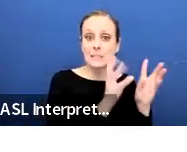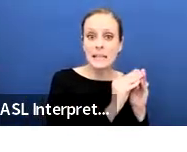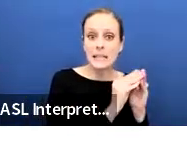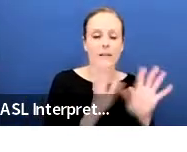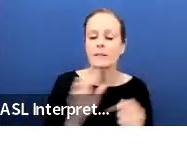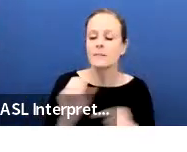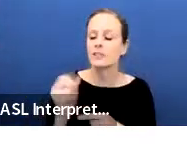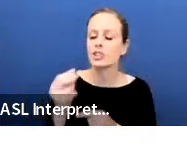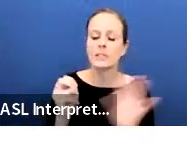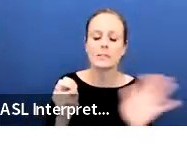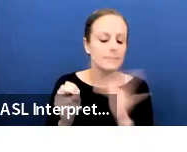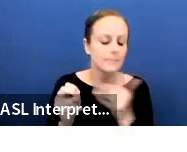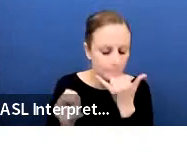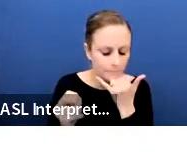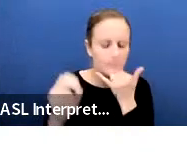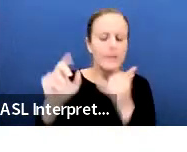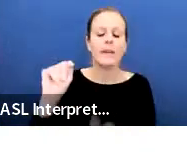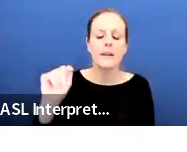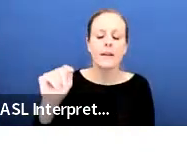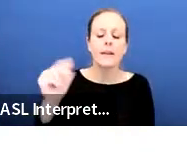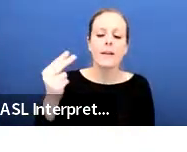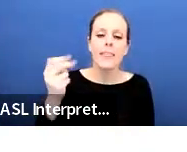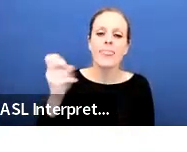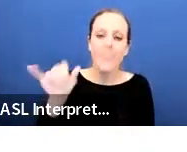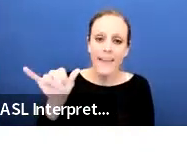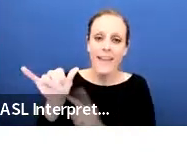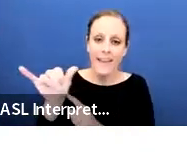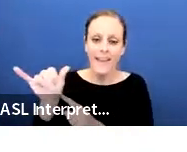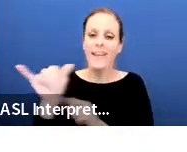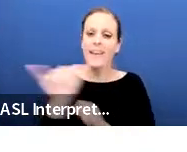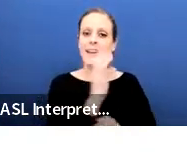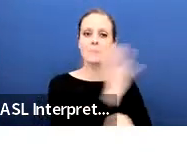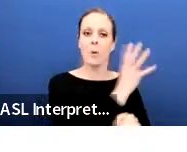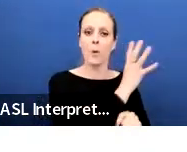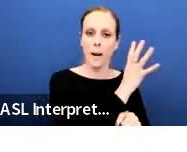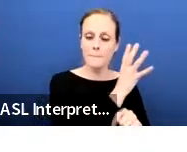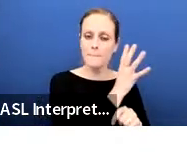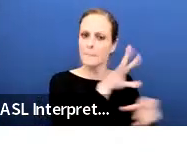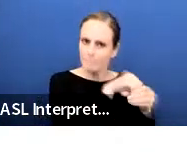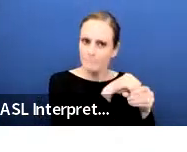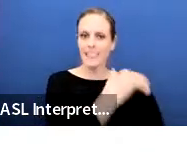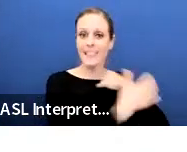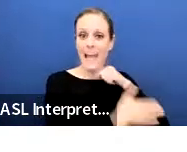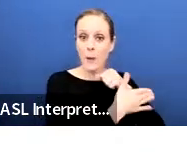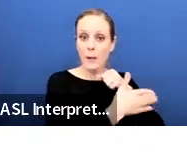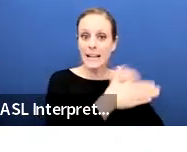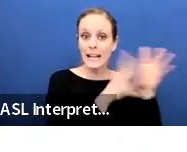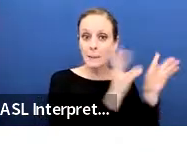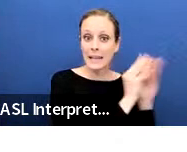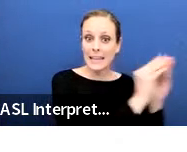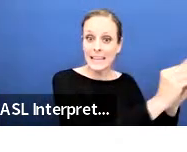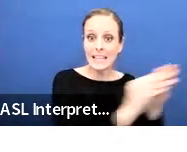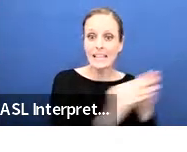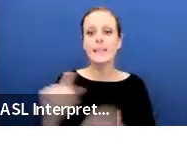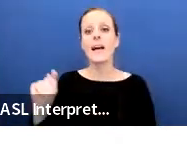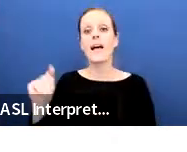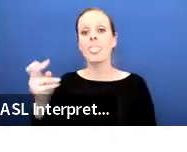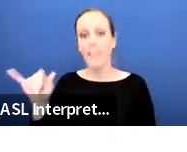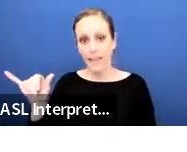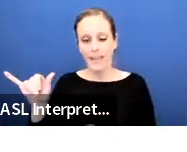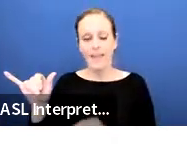you. They spoke up at the county meetings. They spoke up at the,